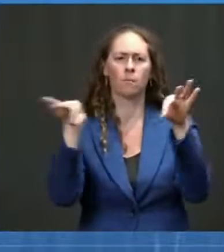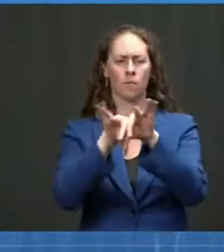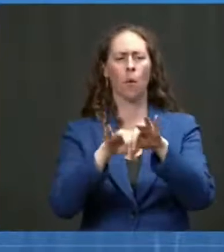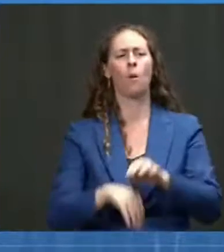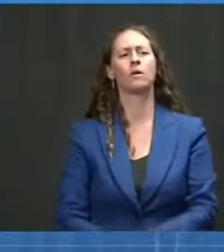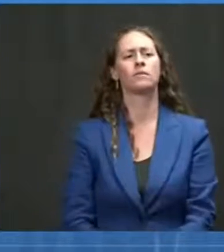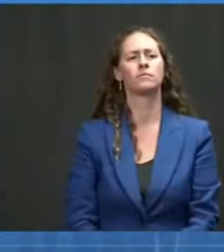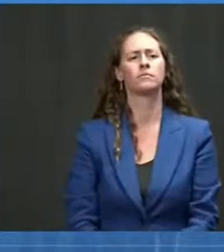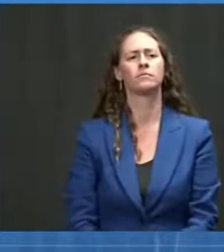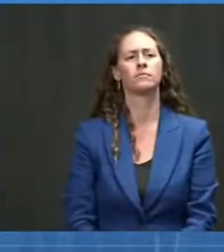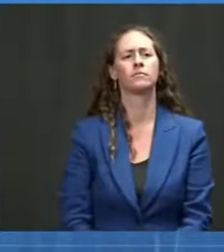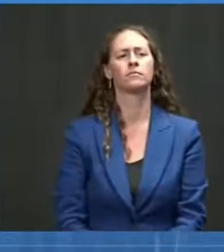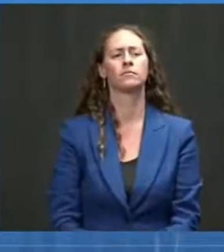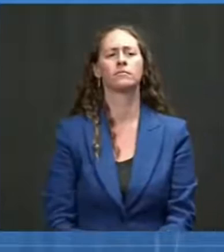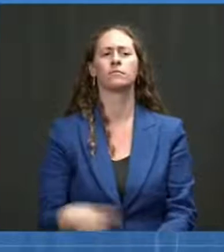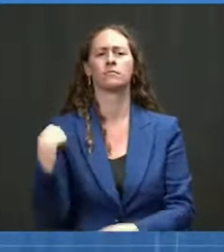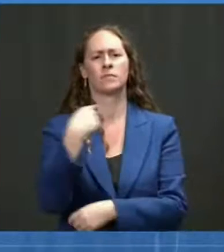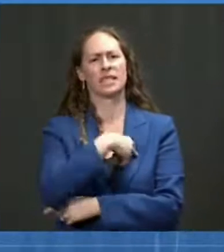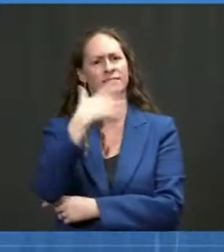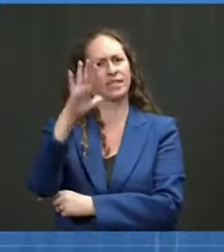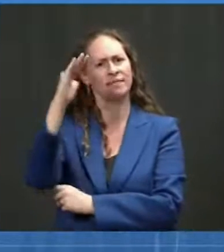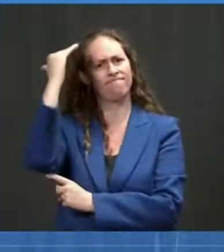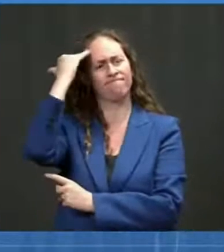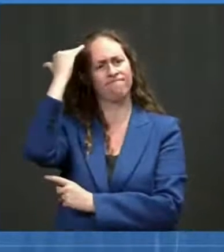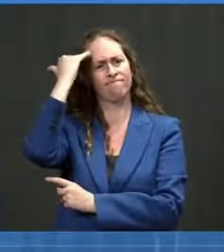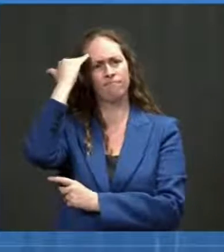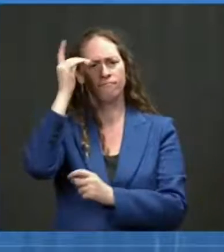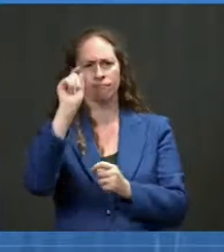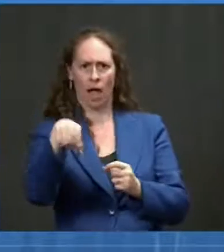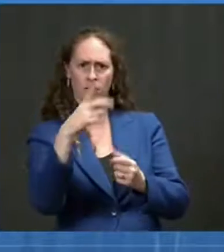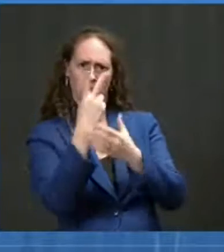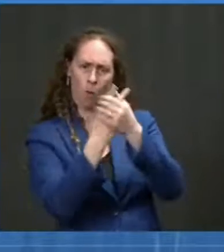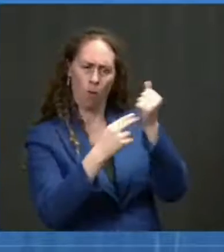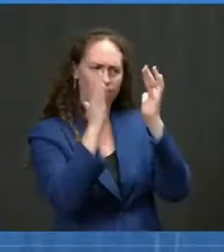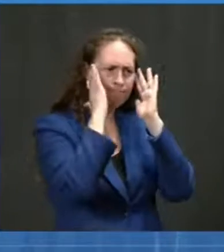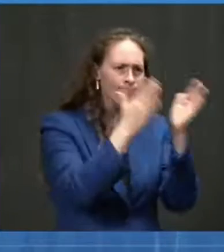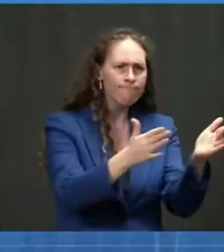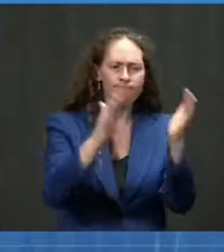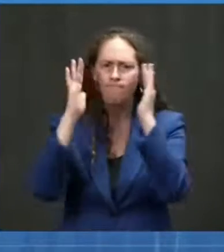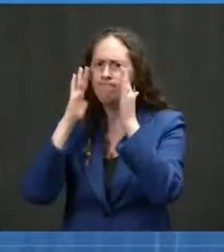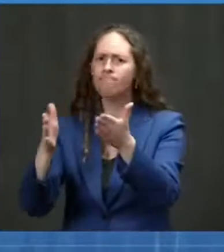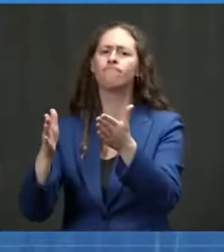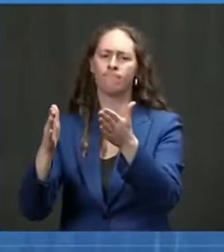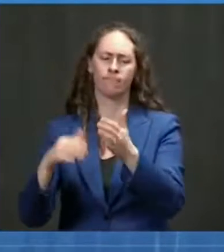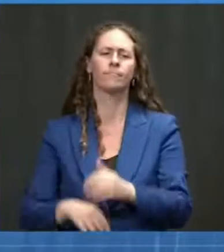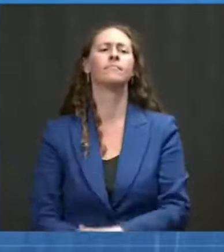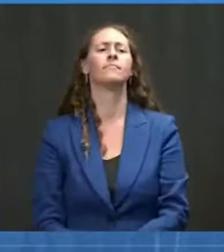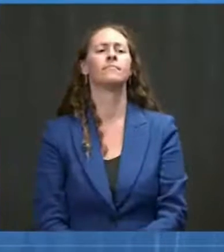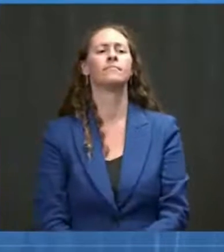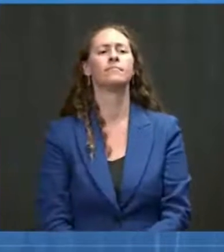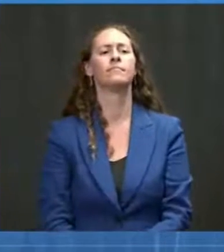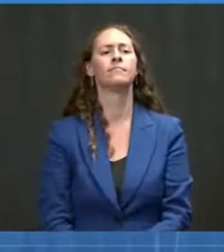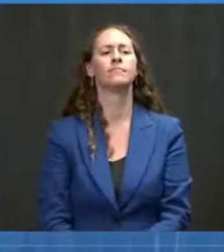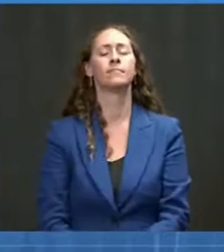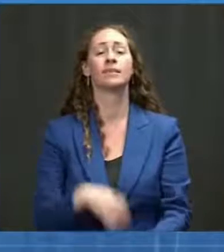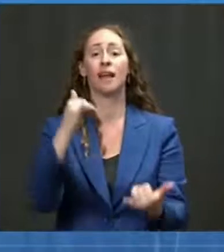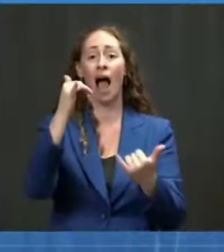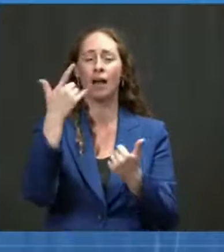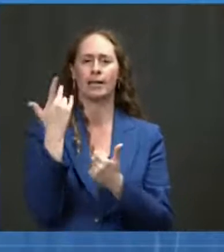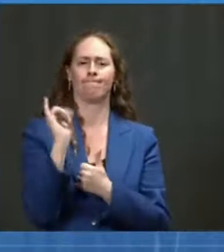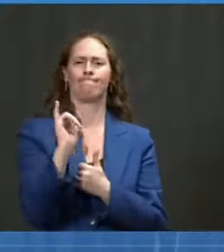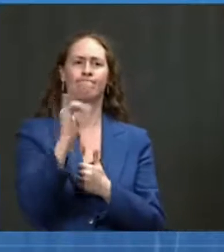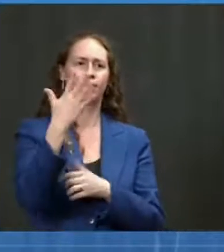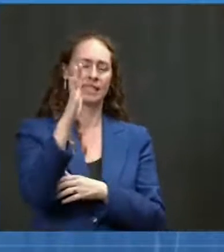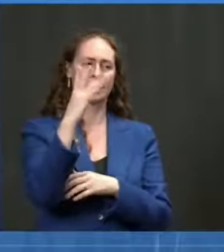and we believe we have to work on both fronts as we have been. But Lev, when we see data that is giving us